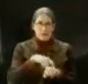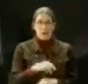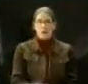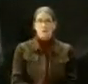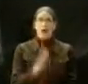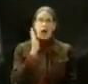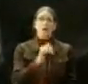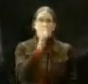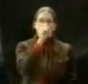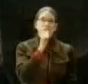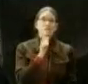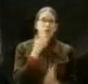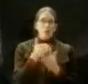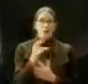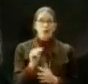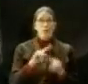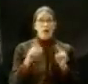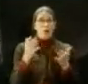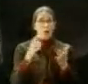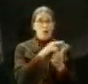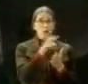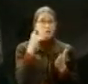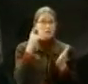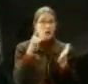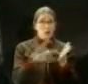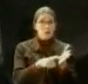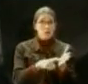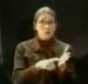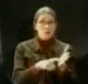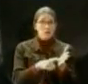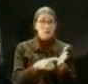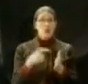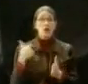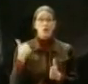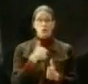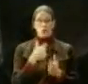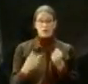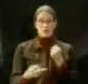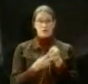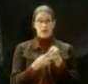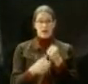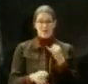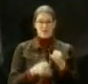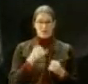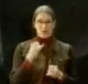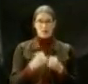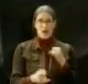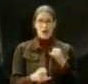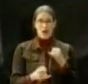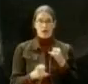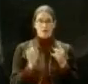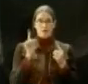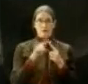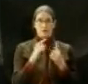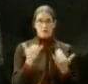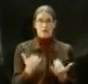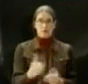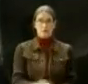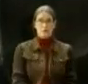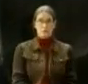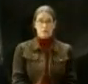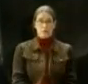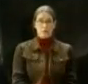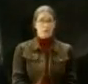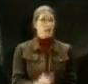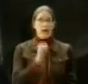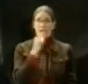get past it, but I want you to notice that we've saved the last until now. I